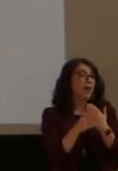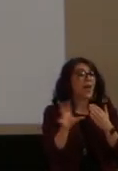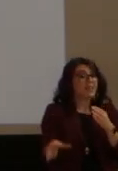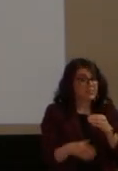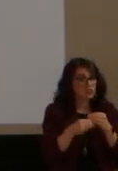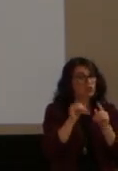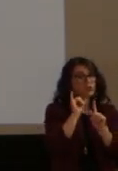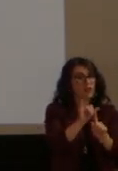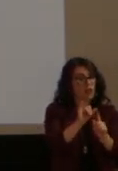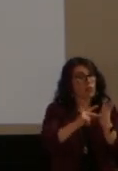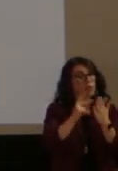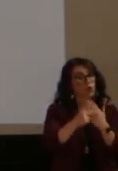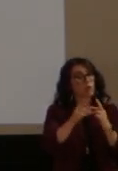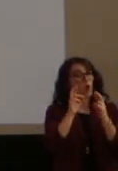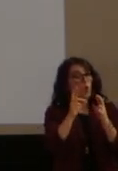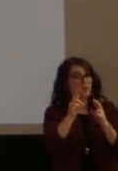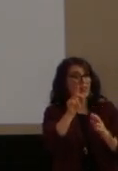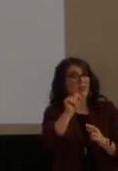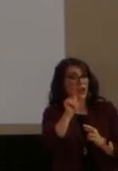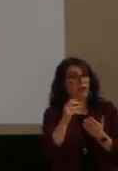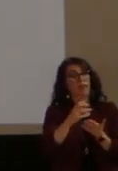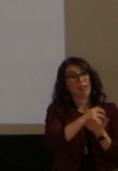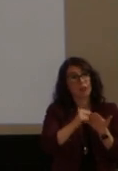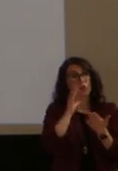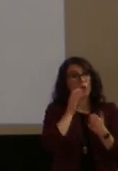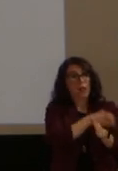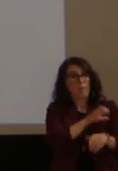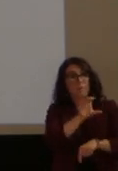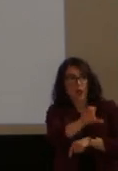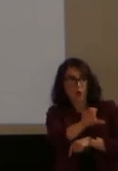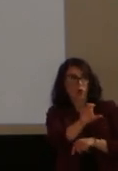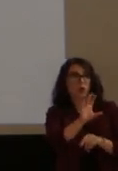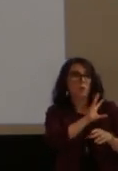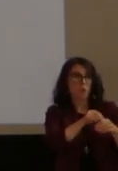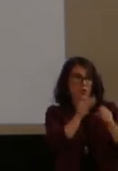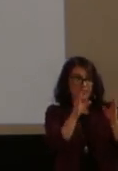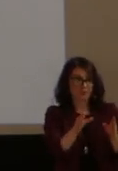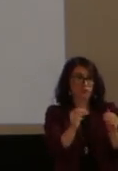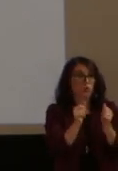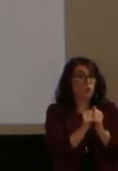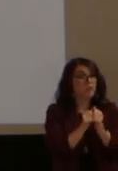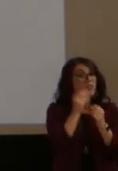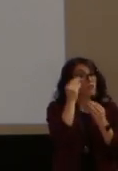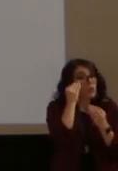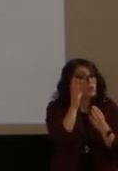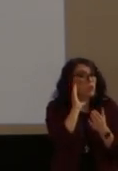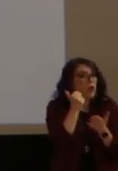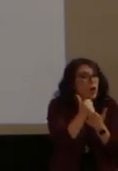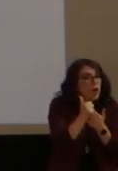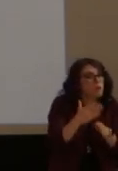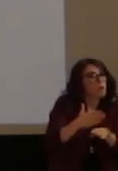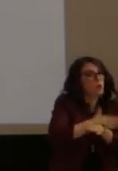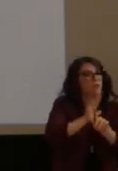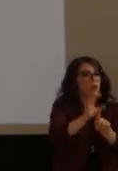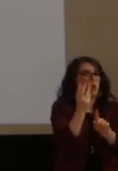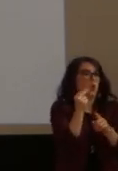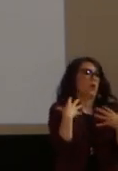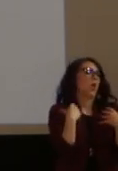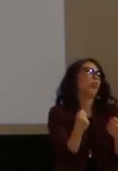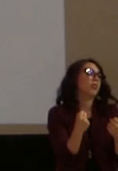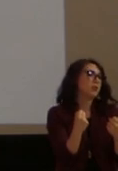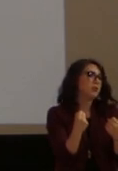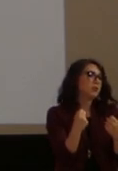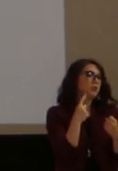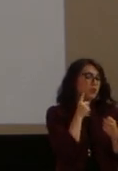addition, the program hopes that data collected will empower participants with information that facilitates improvement in their own health.